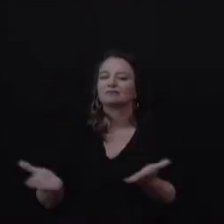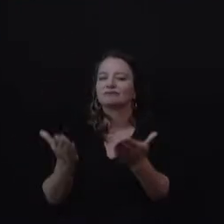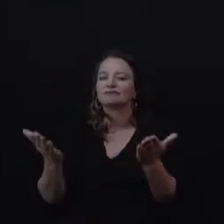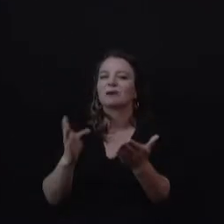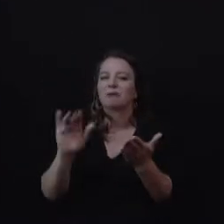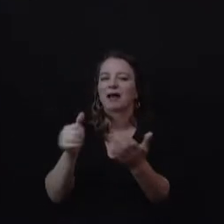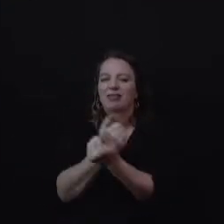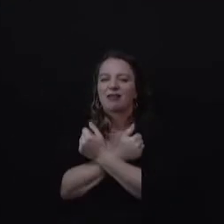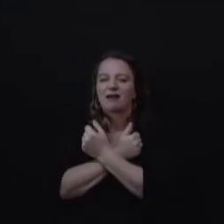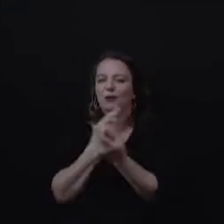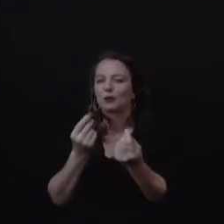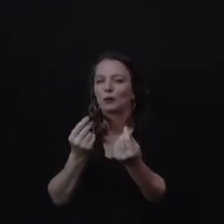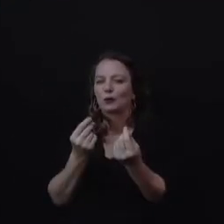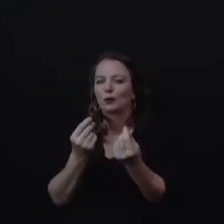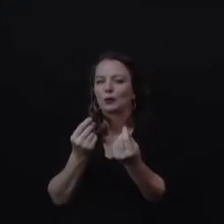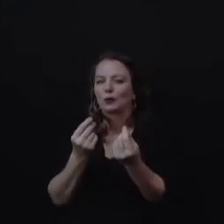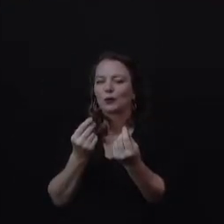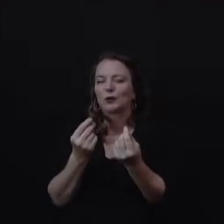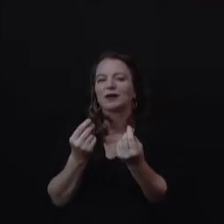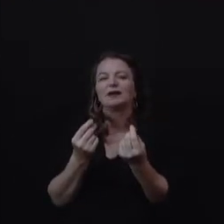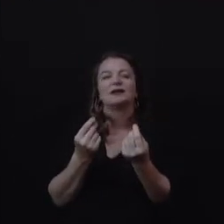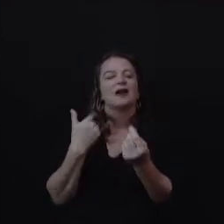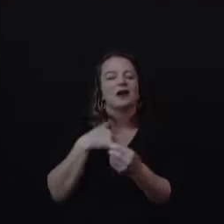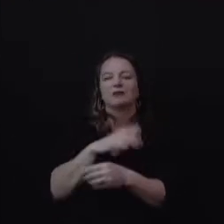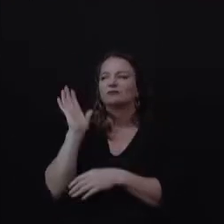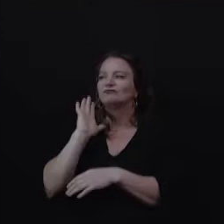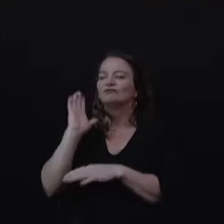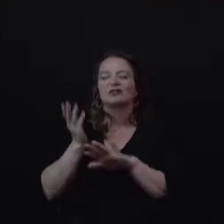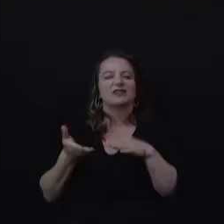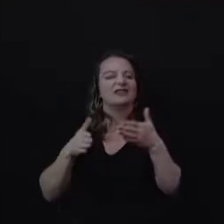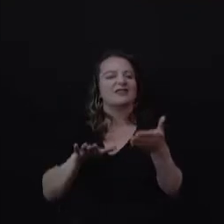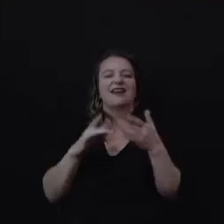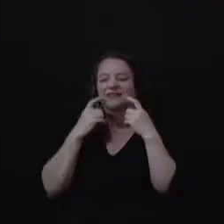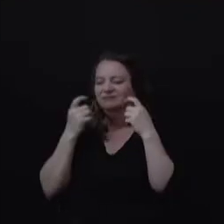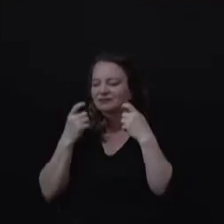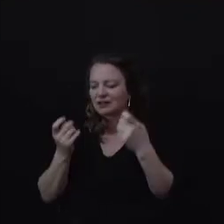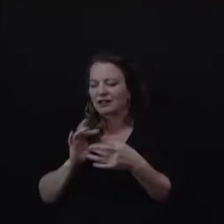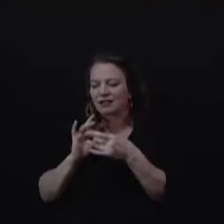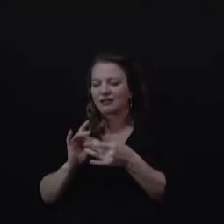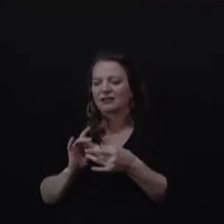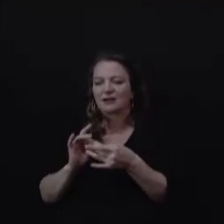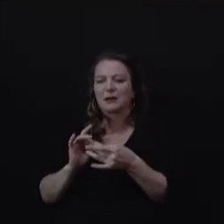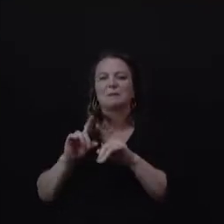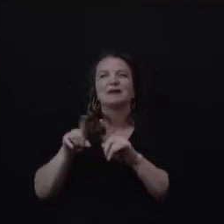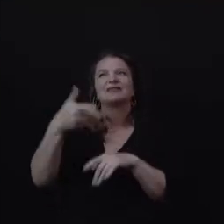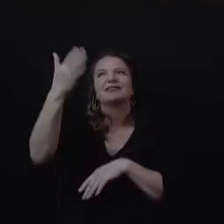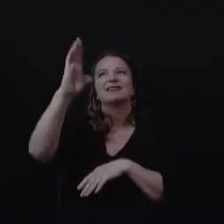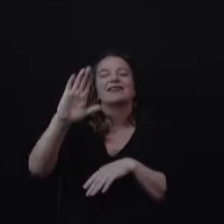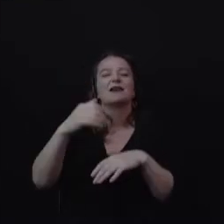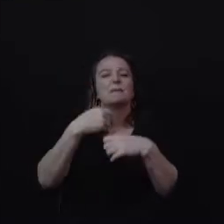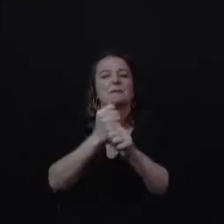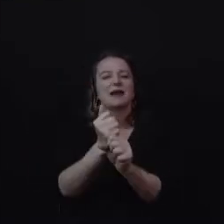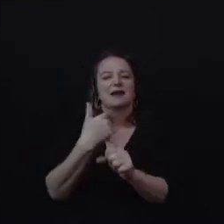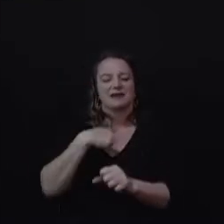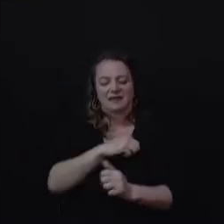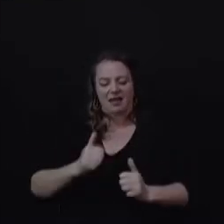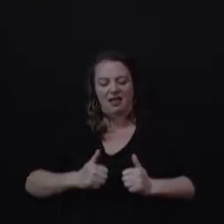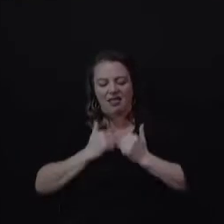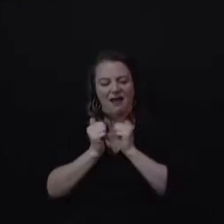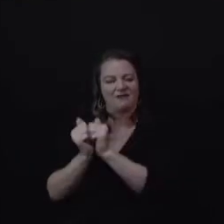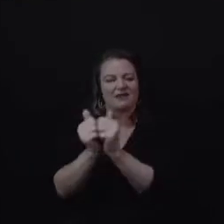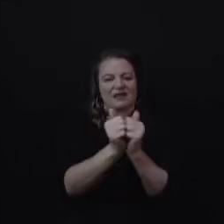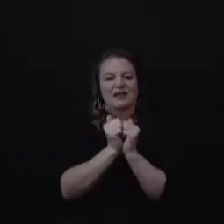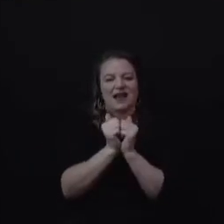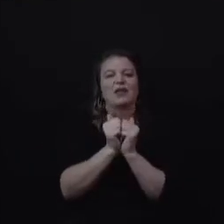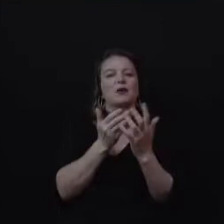it do? Even when we were dead in our trespasses, made us alive together with Christ. For by